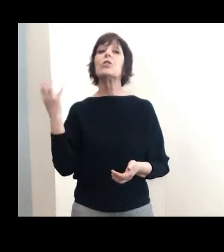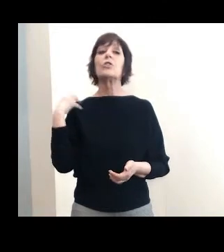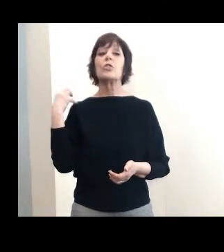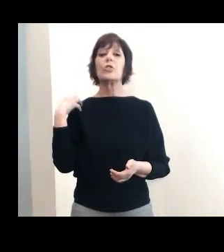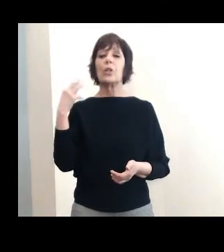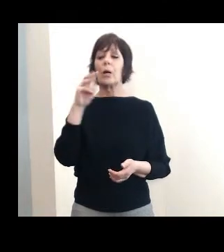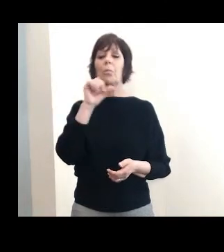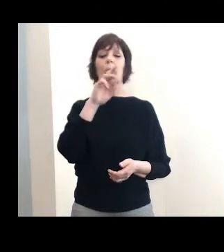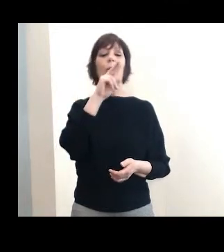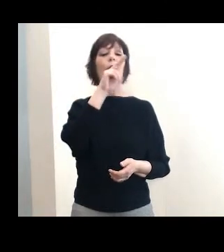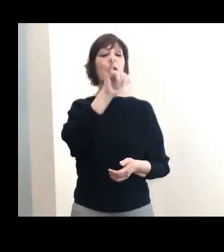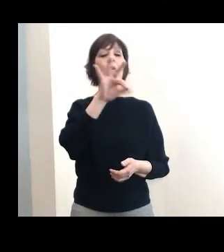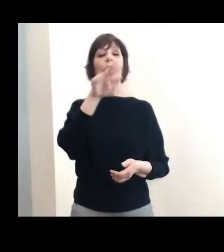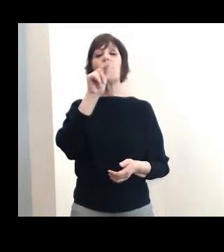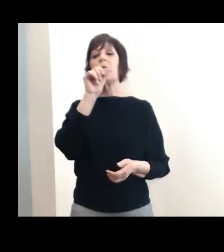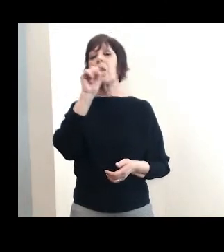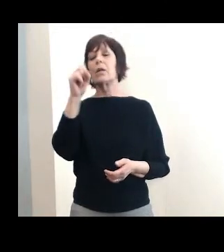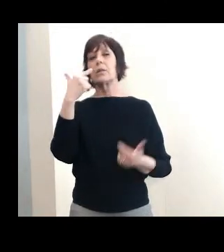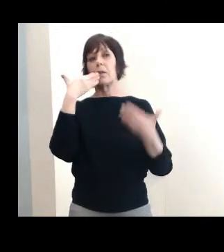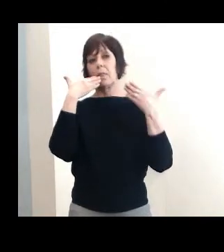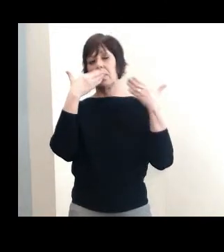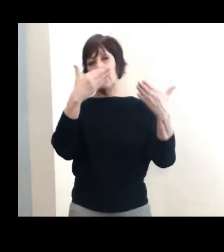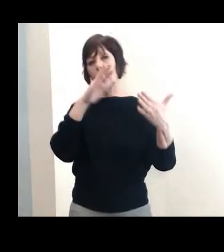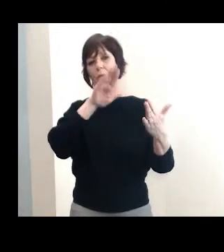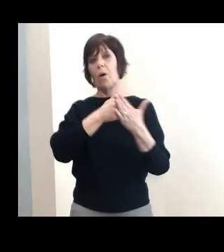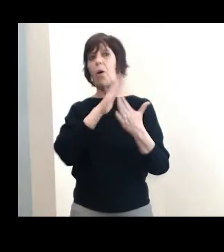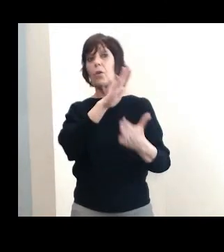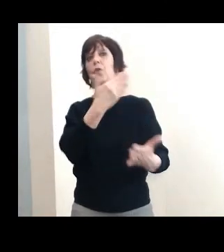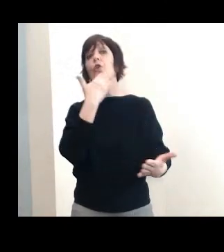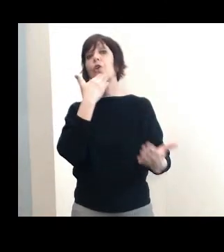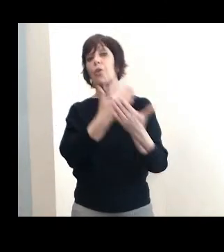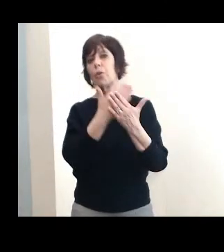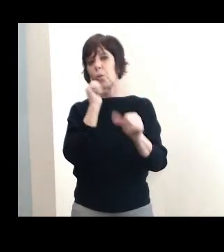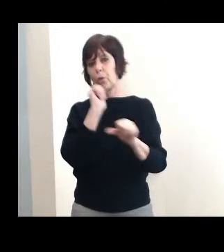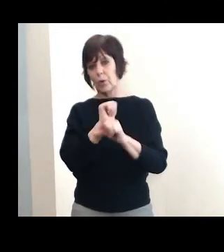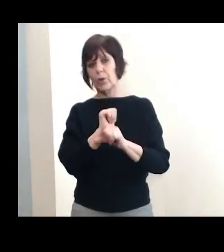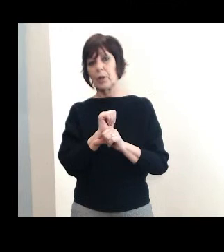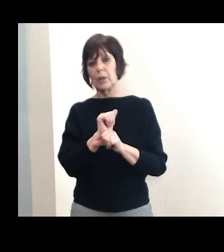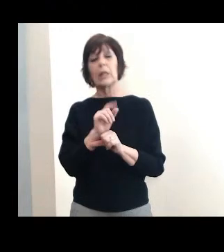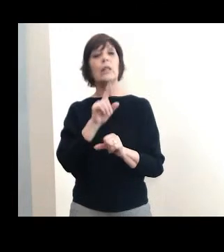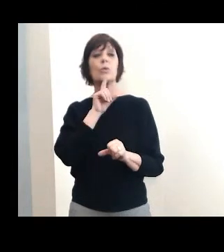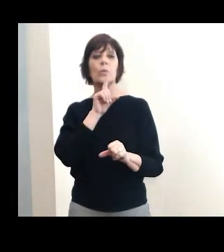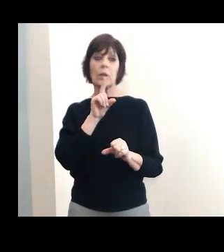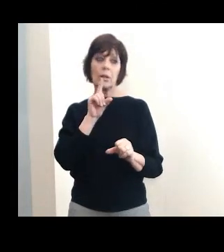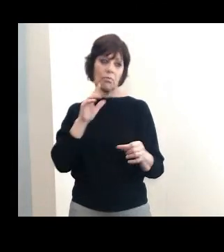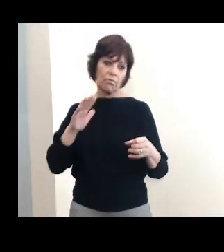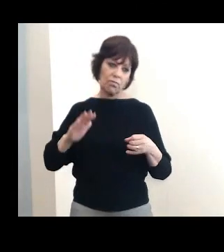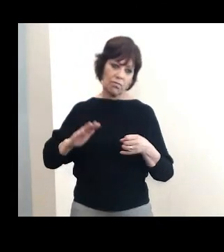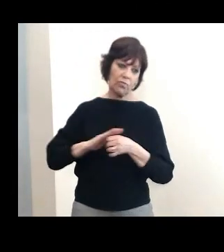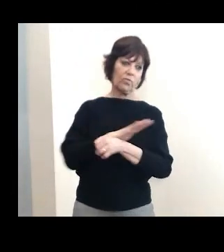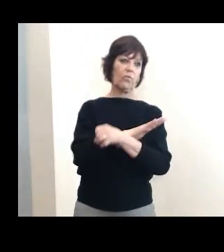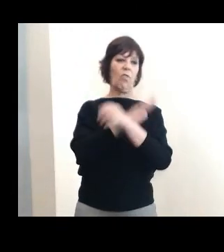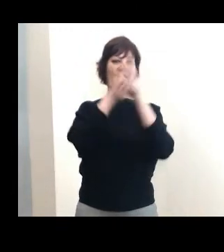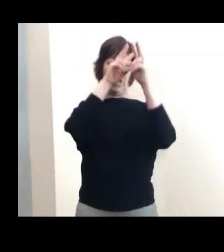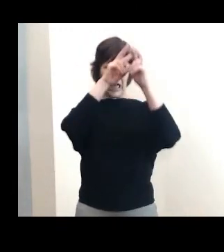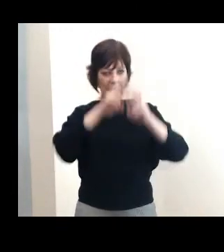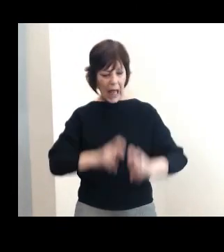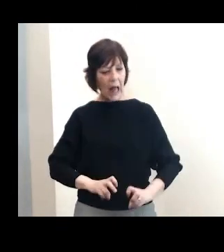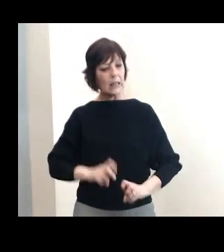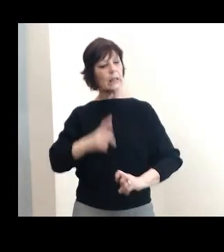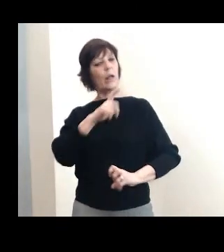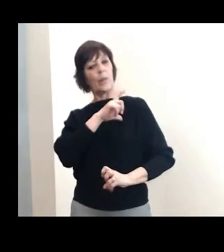Marty Floss and others, I thank you for all your good work, and it is a very comprehensive analysis and